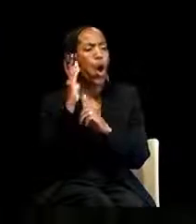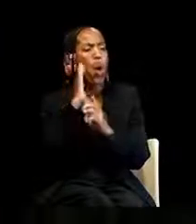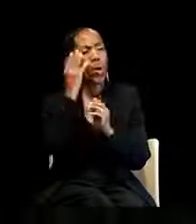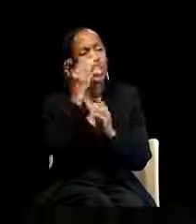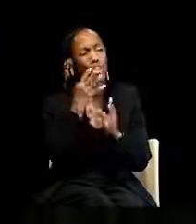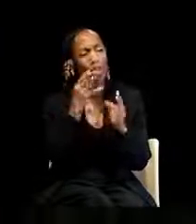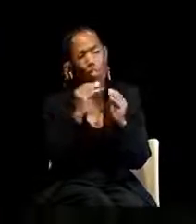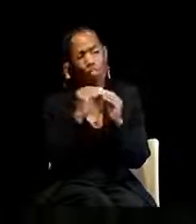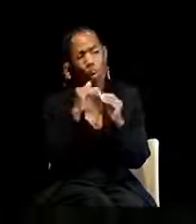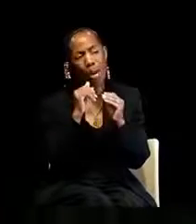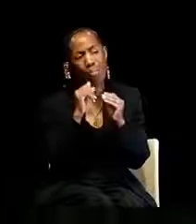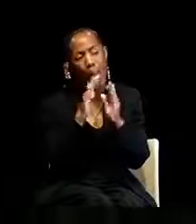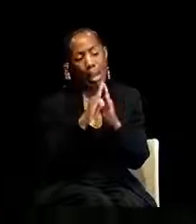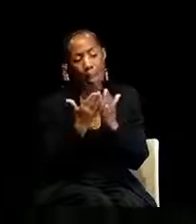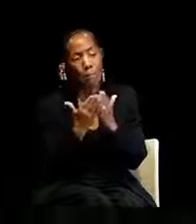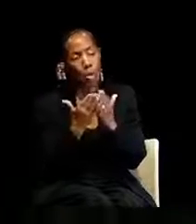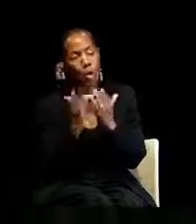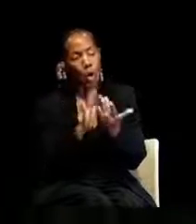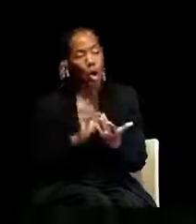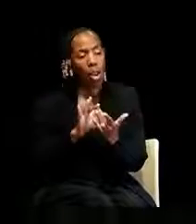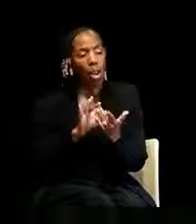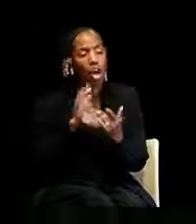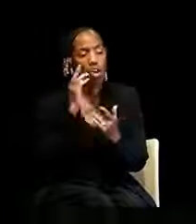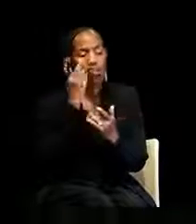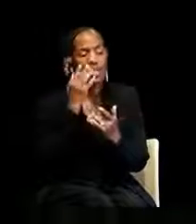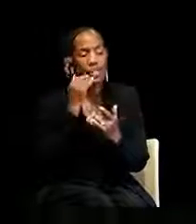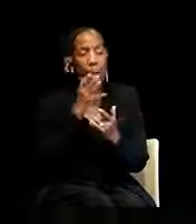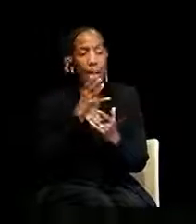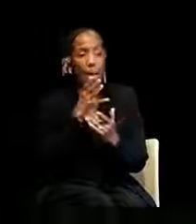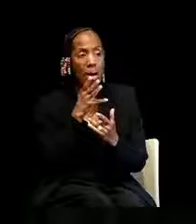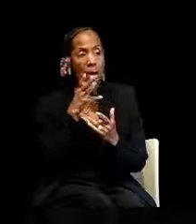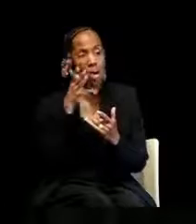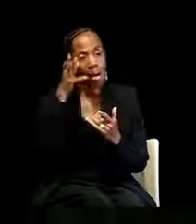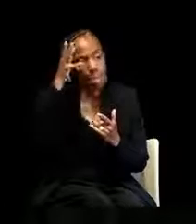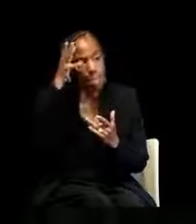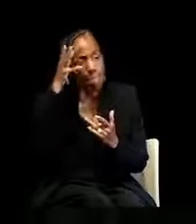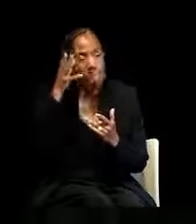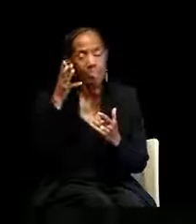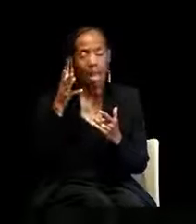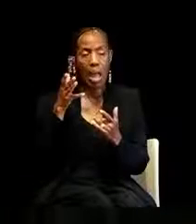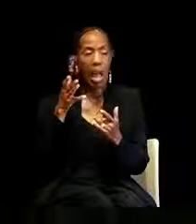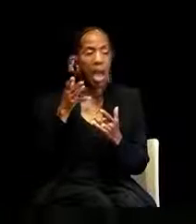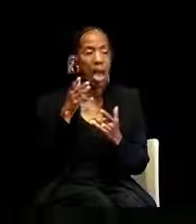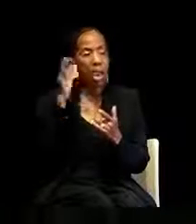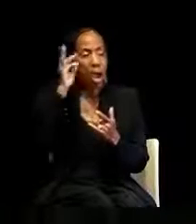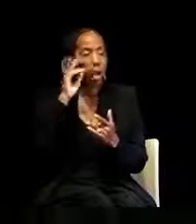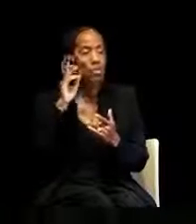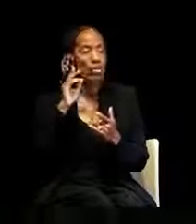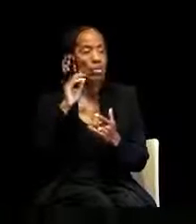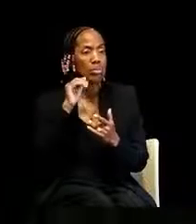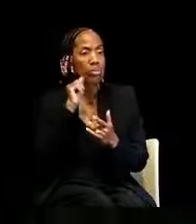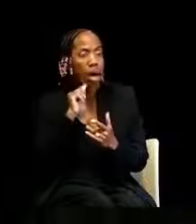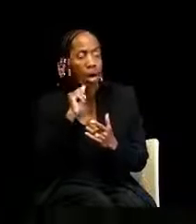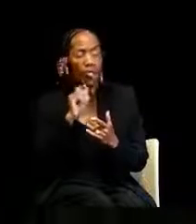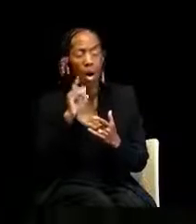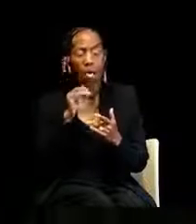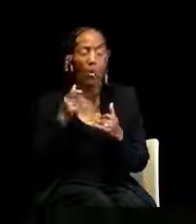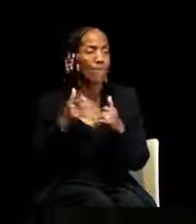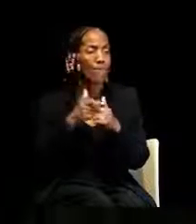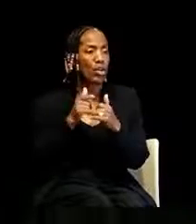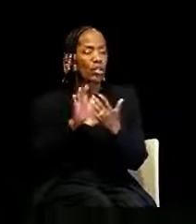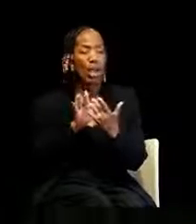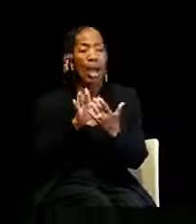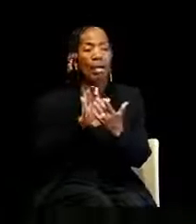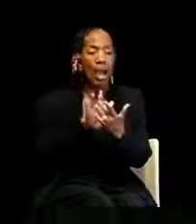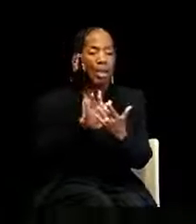or online can, which is why my mom, my parents, my uncles, my families are all my first source. Facebook too, y'all.